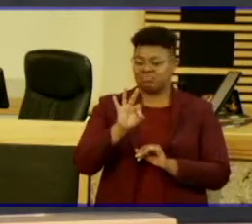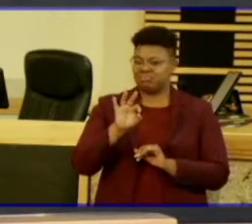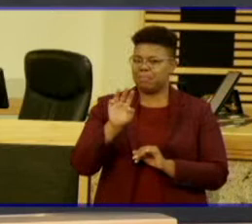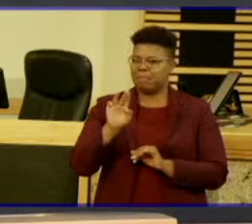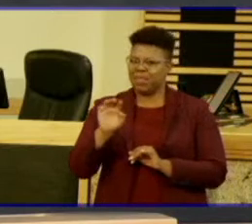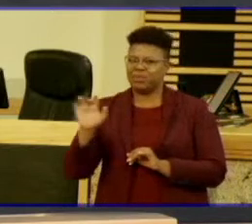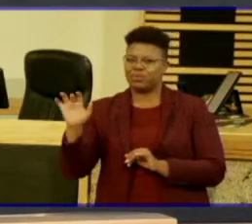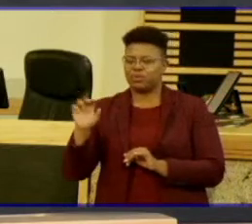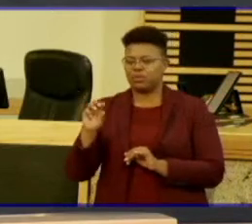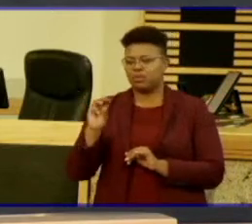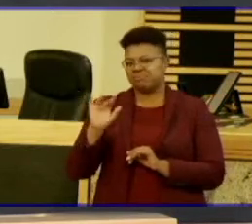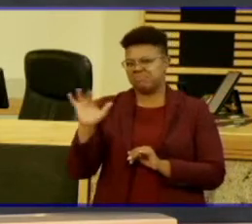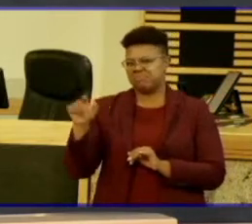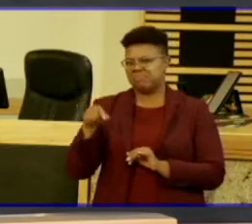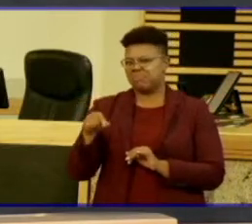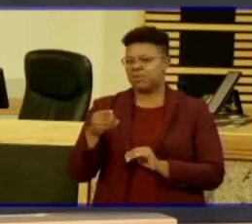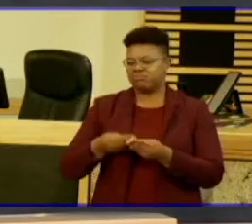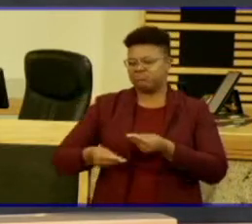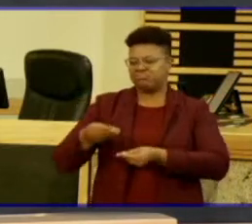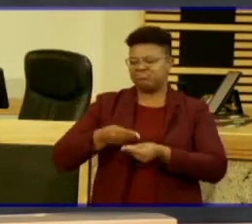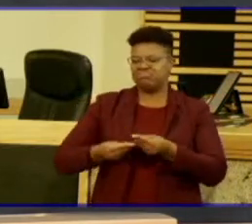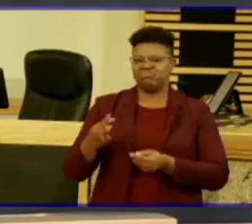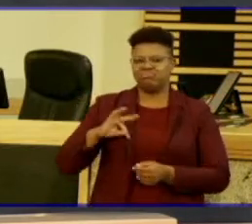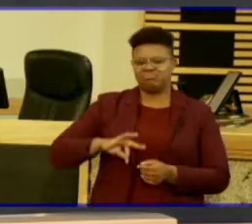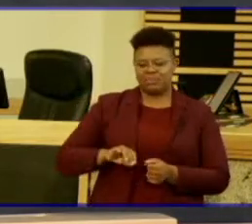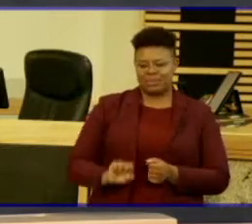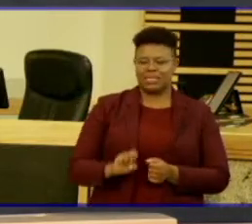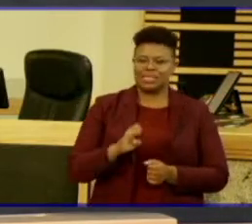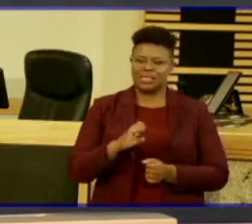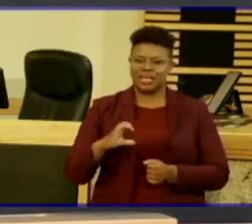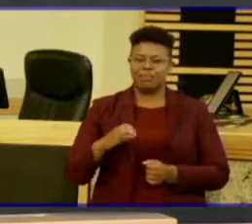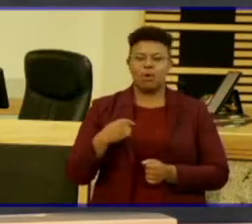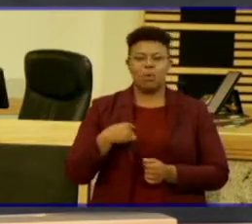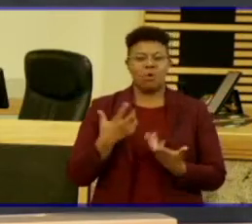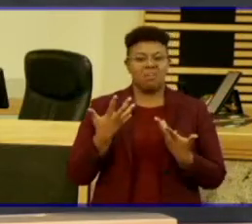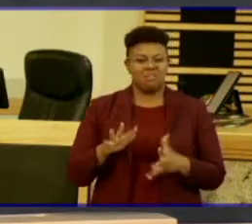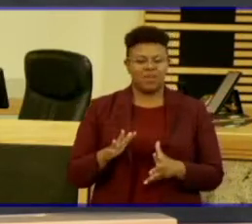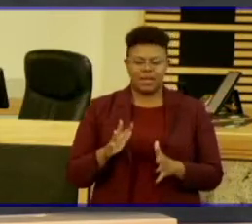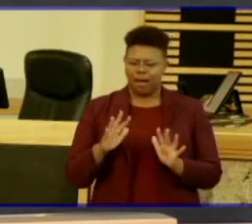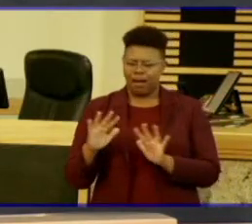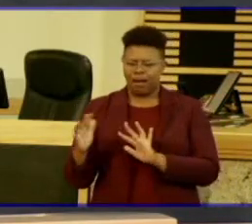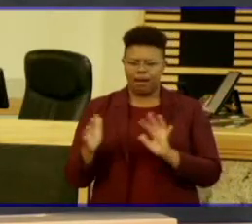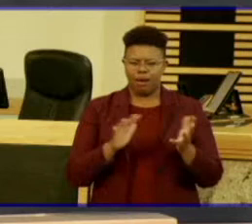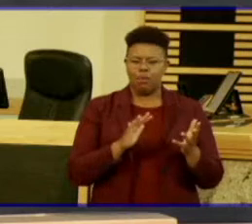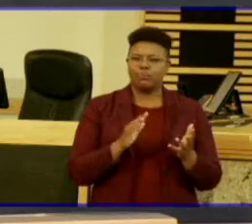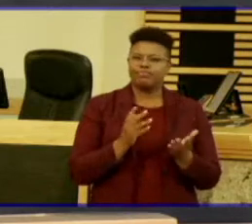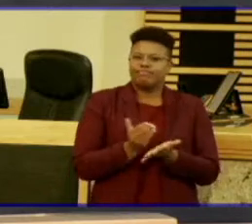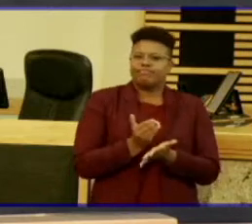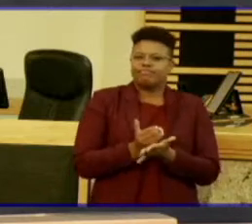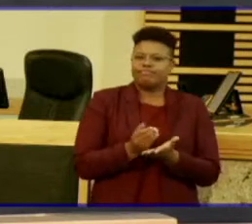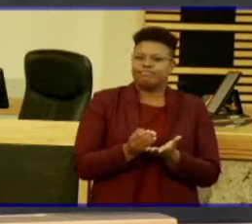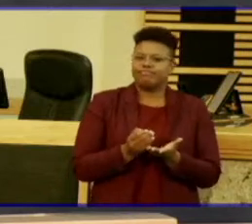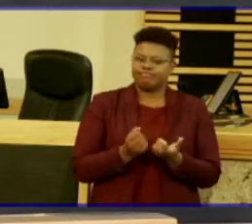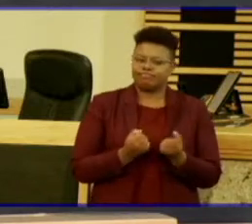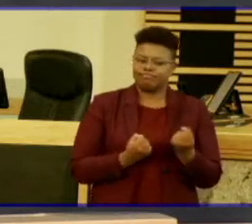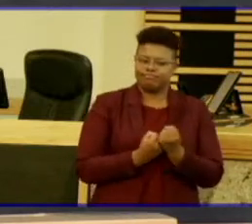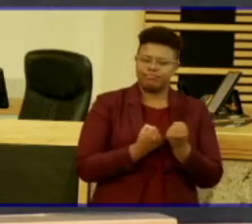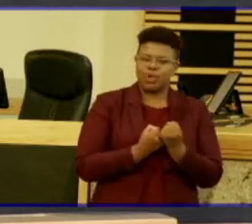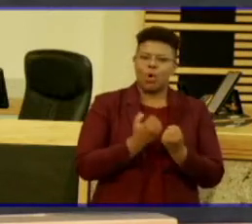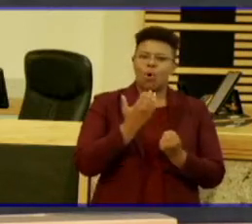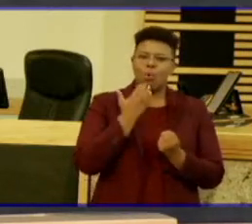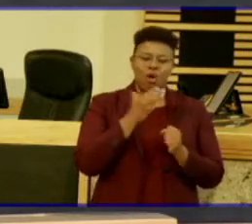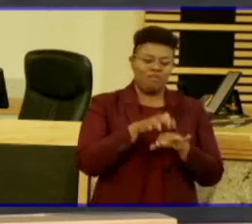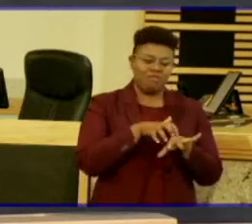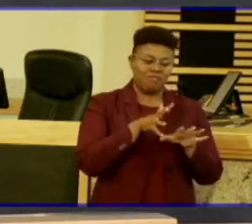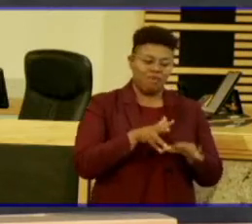the district mechanization centers, we have provided cost-effective mechanization services to farmers to enable local